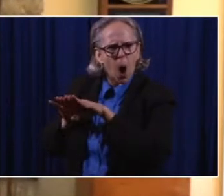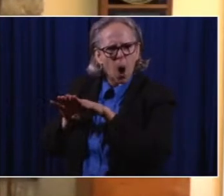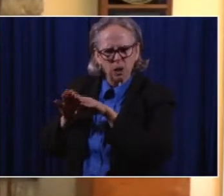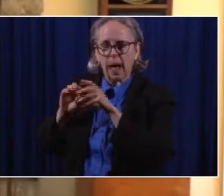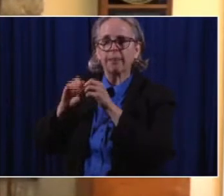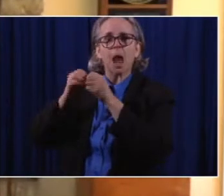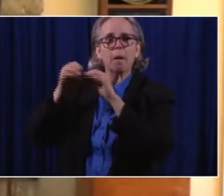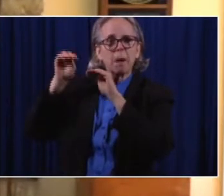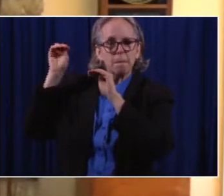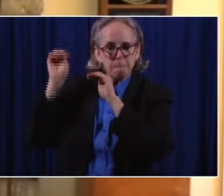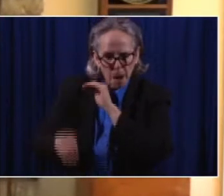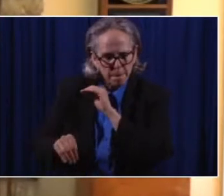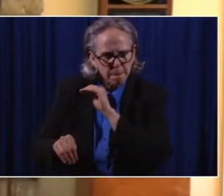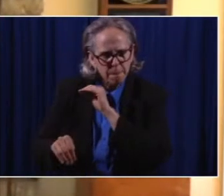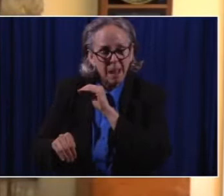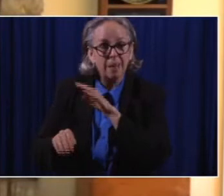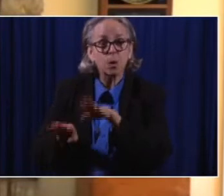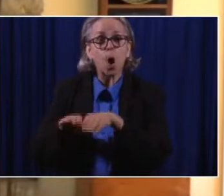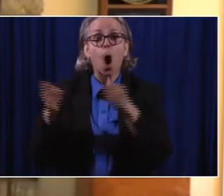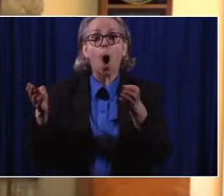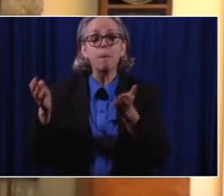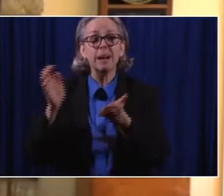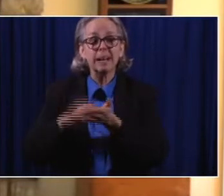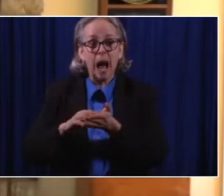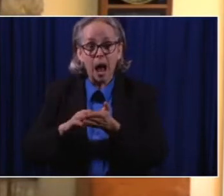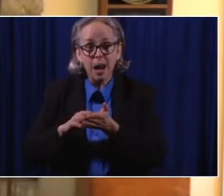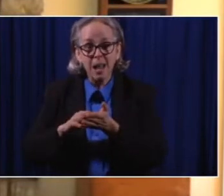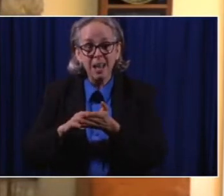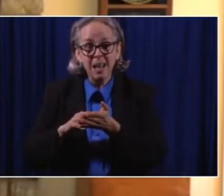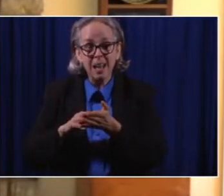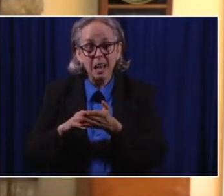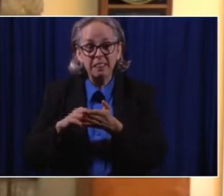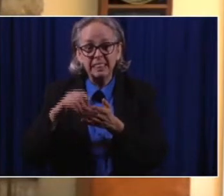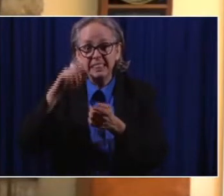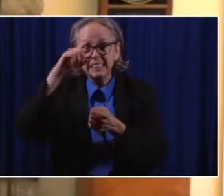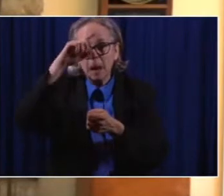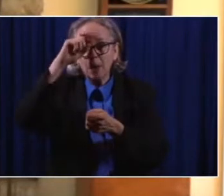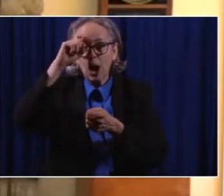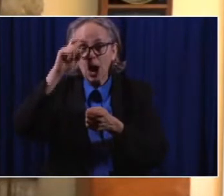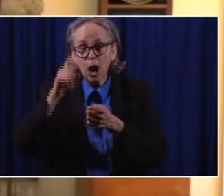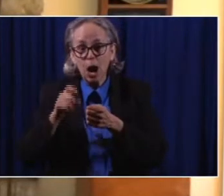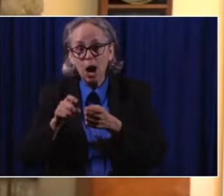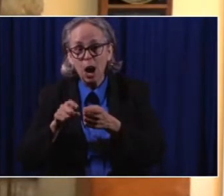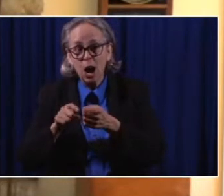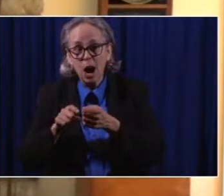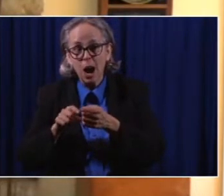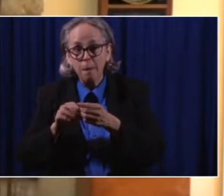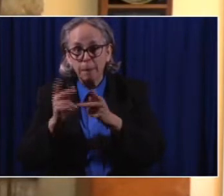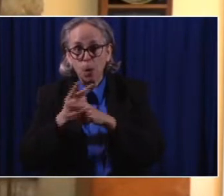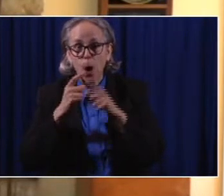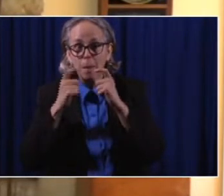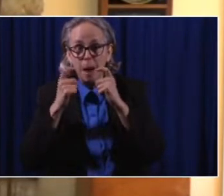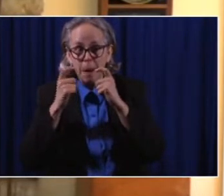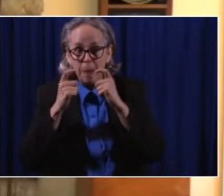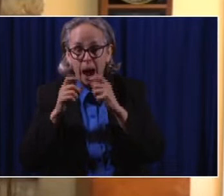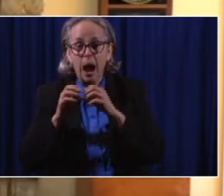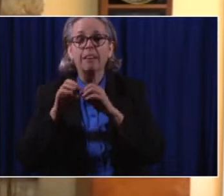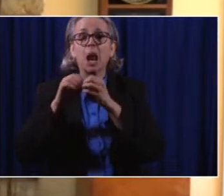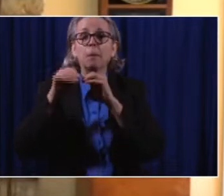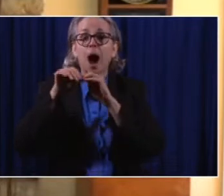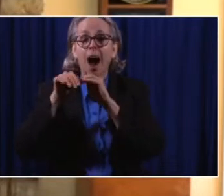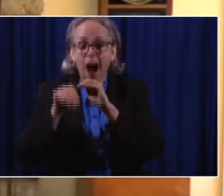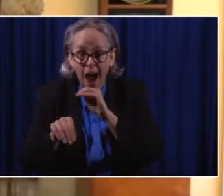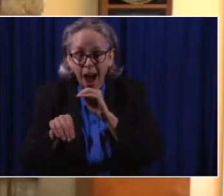In the summer, we put masks on. That's what knocked it down in the summer. Now everybody's tired.